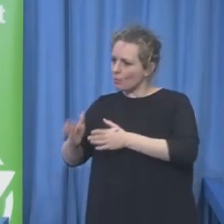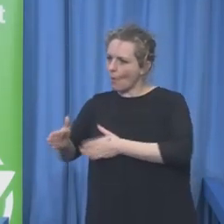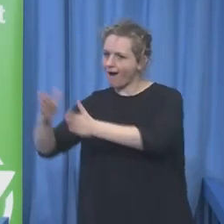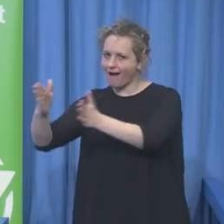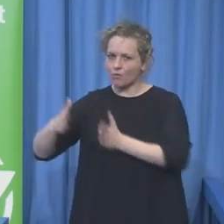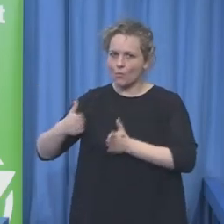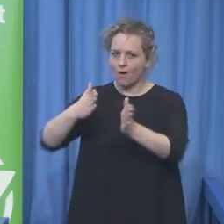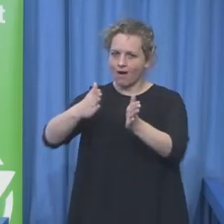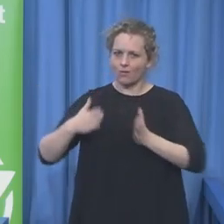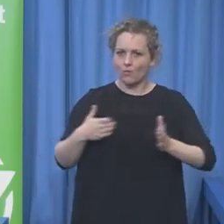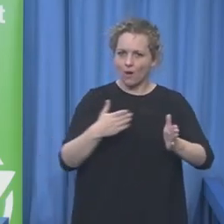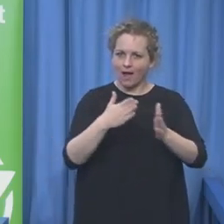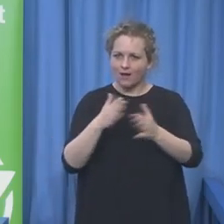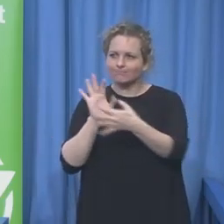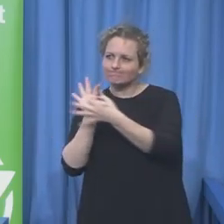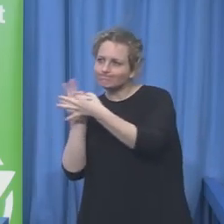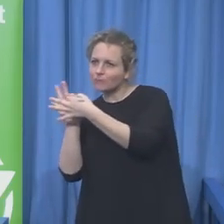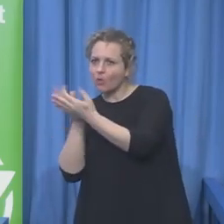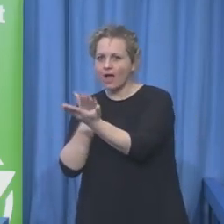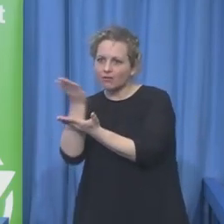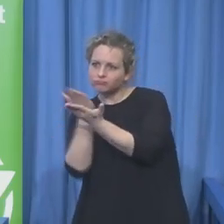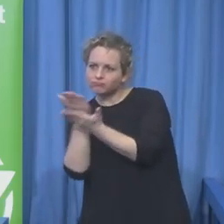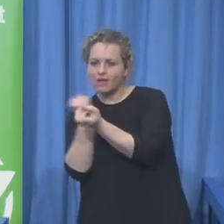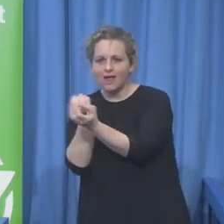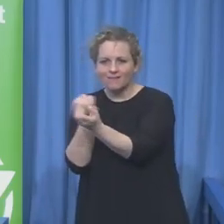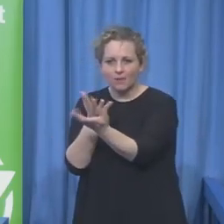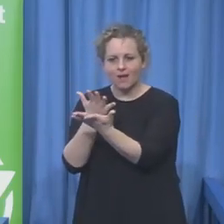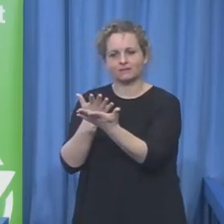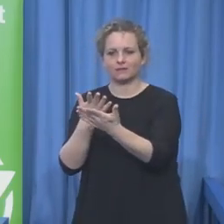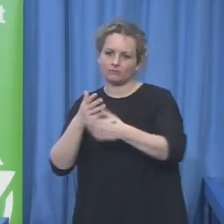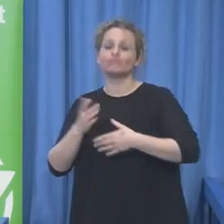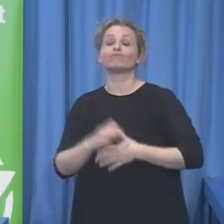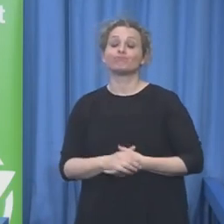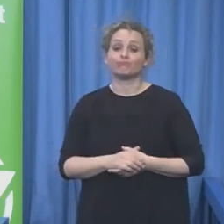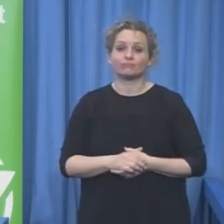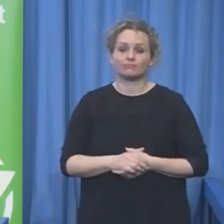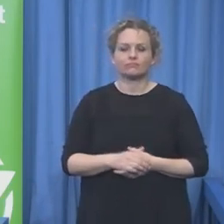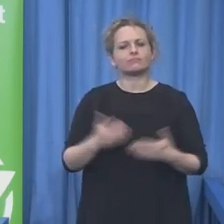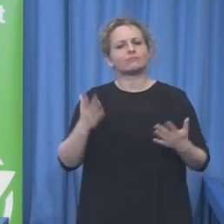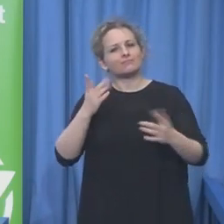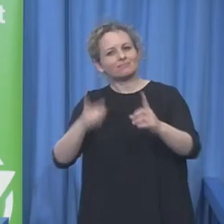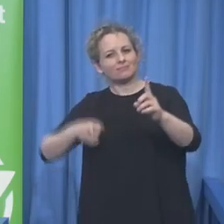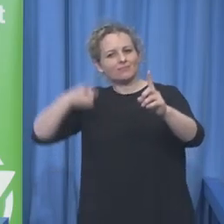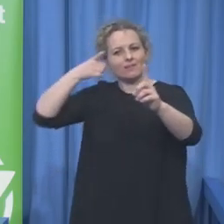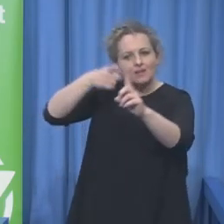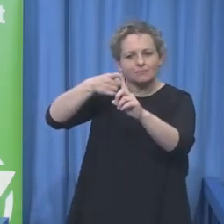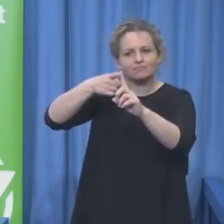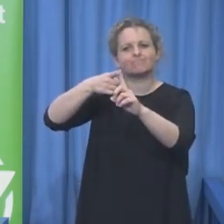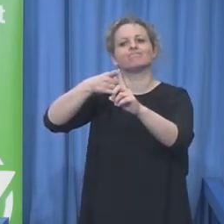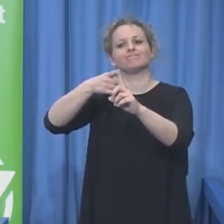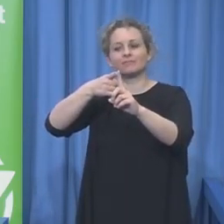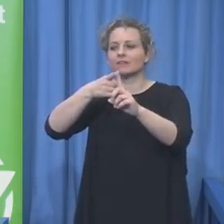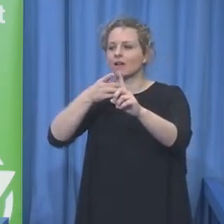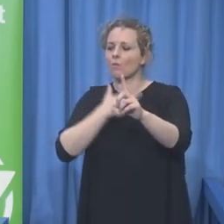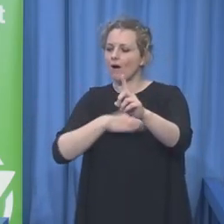career, that it should be a profession, and so we're working to that effort to make sure that they're paid correctly, to make sure that